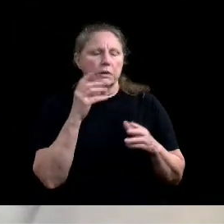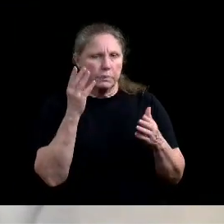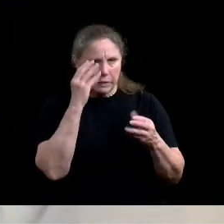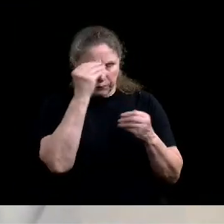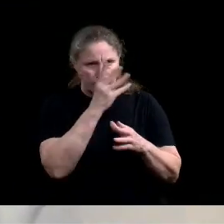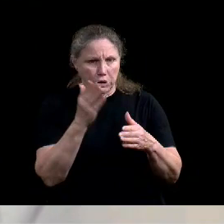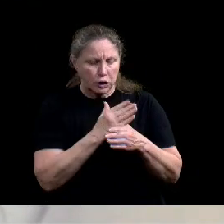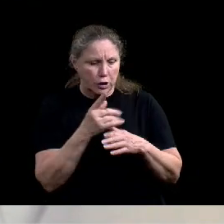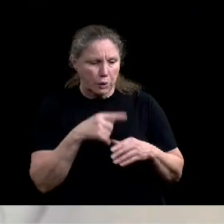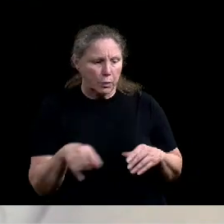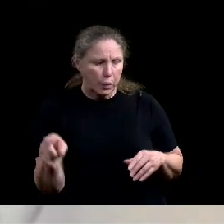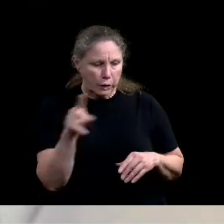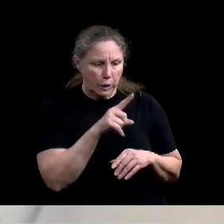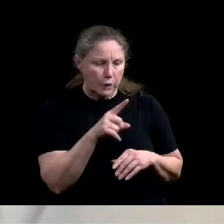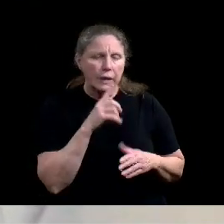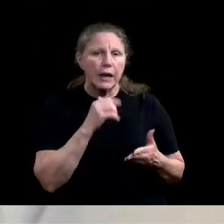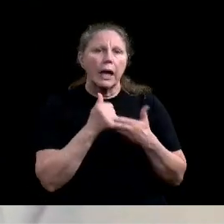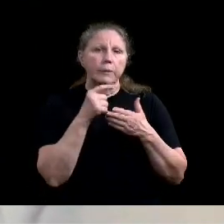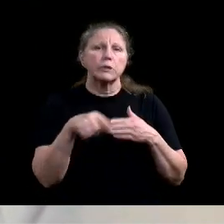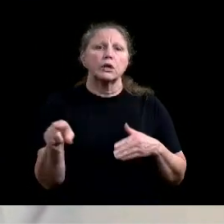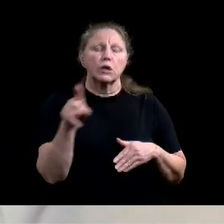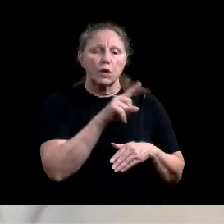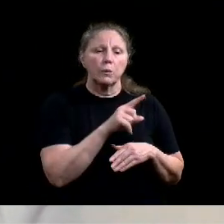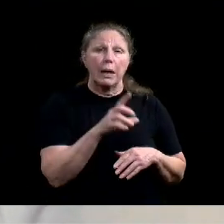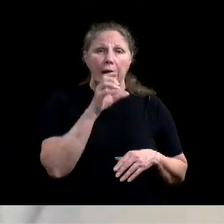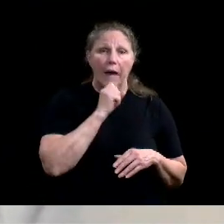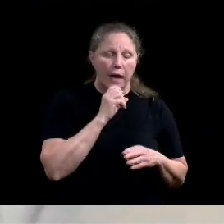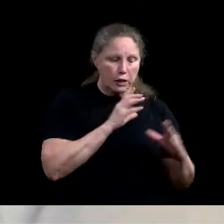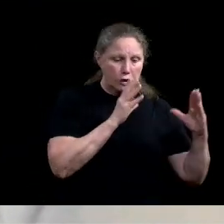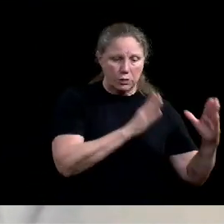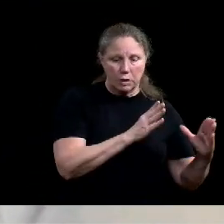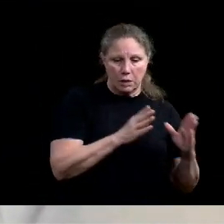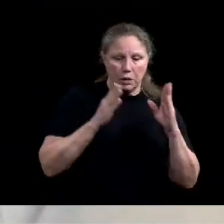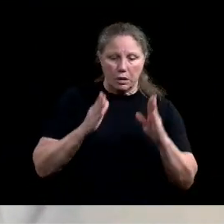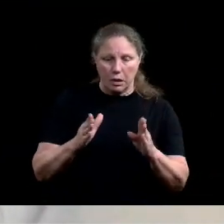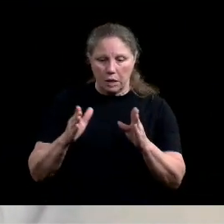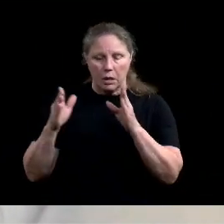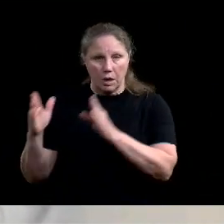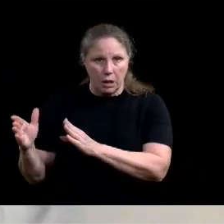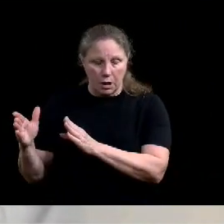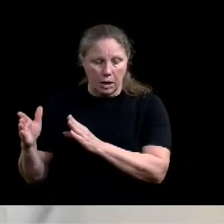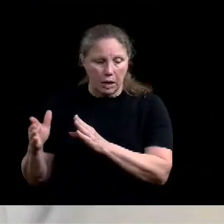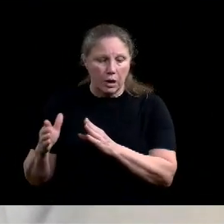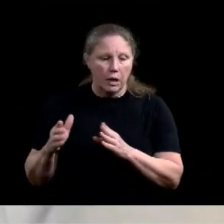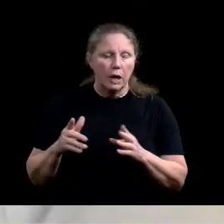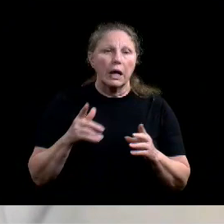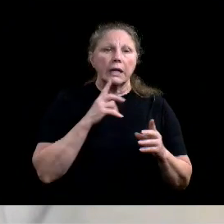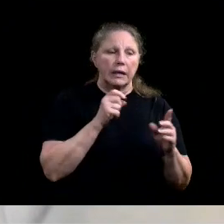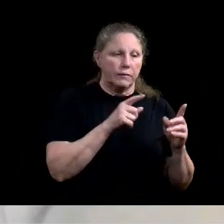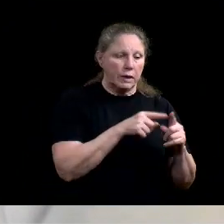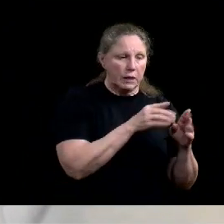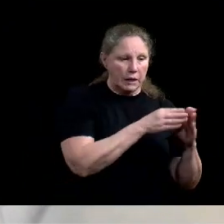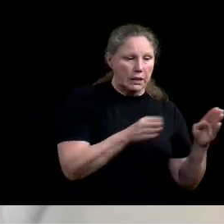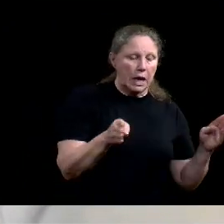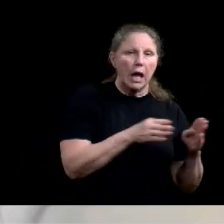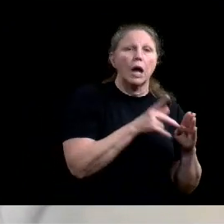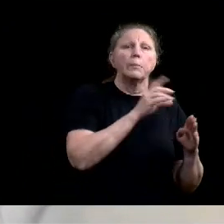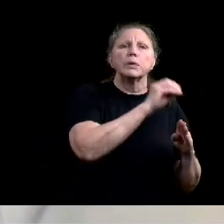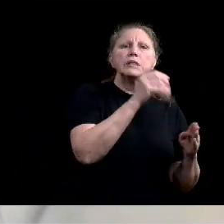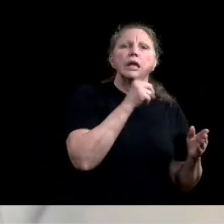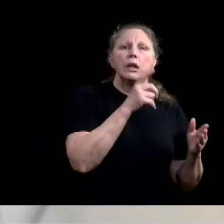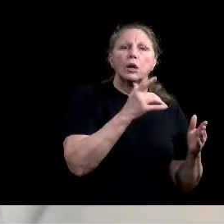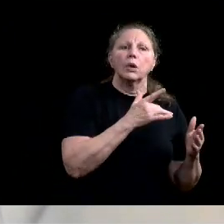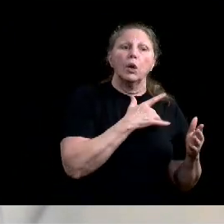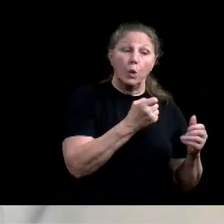age strata, by age group, it gives ranges of mortality. So it allows us to kind of think about risk and who's at